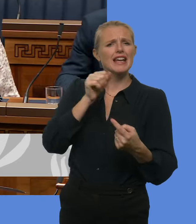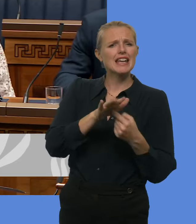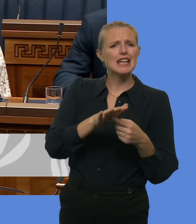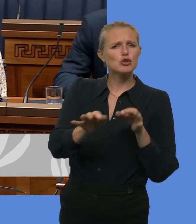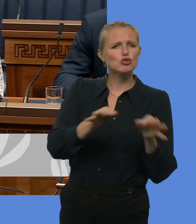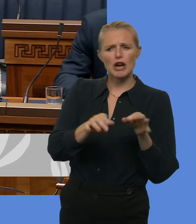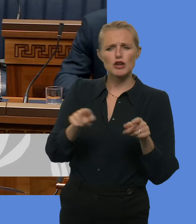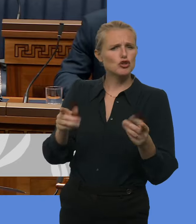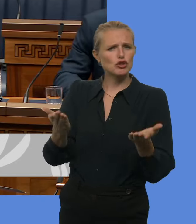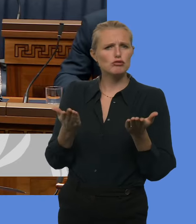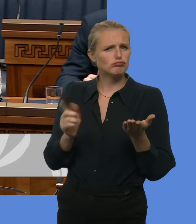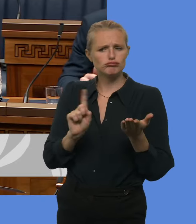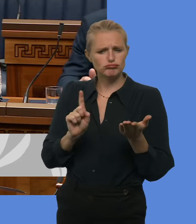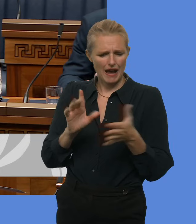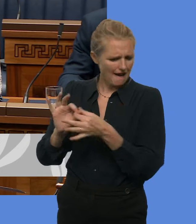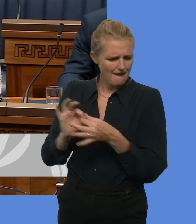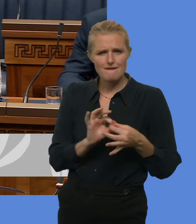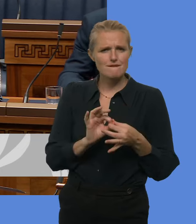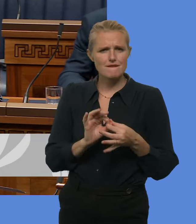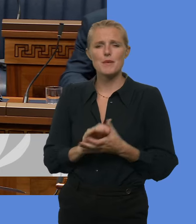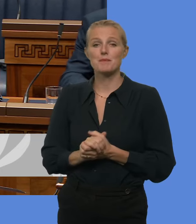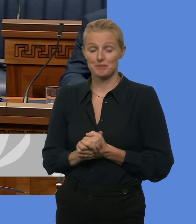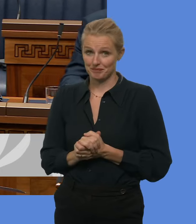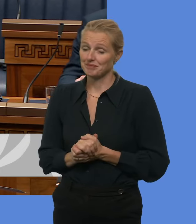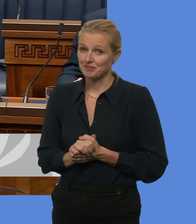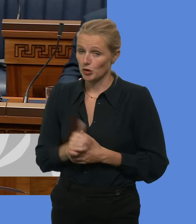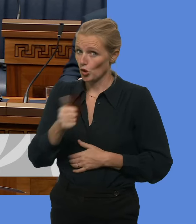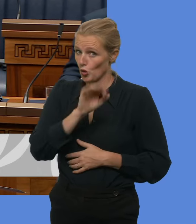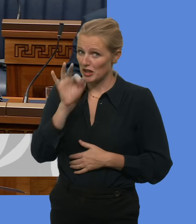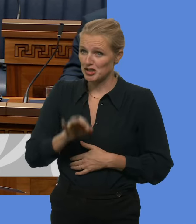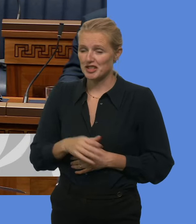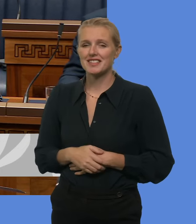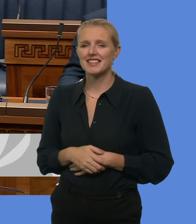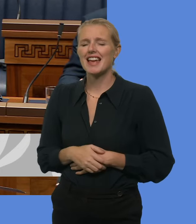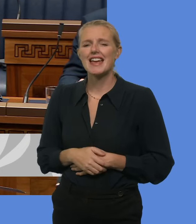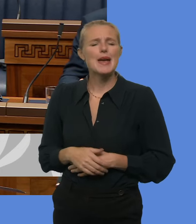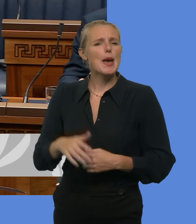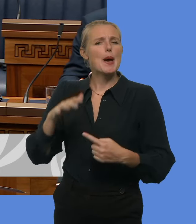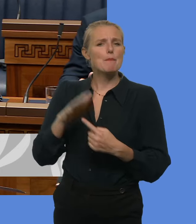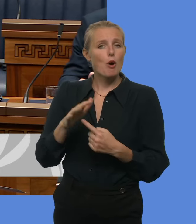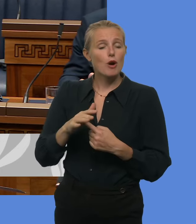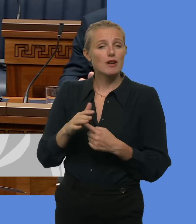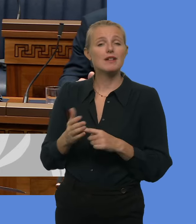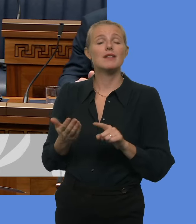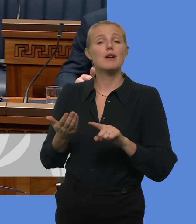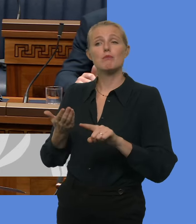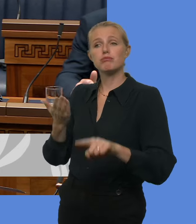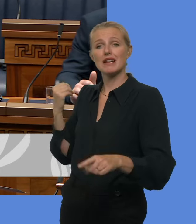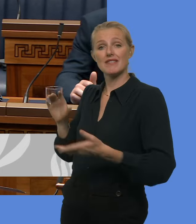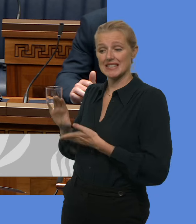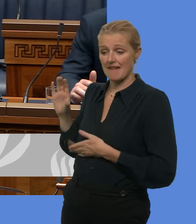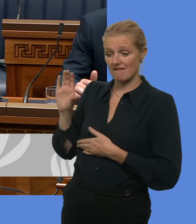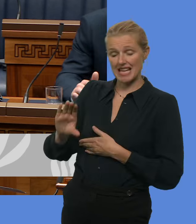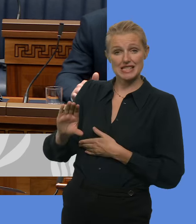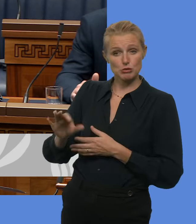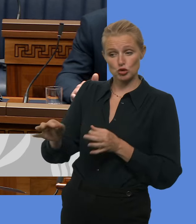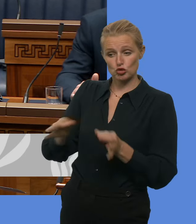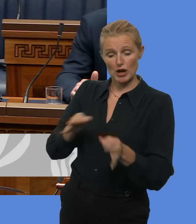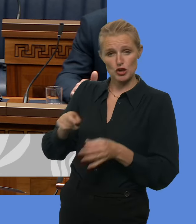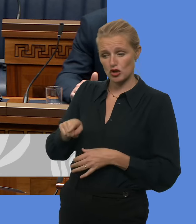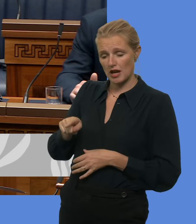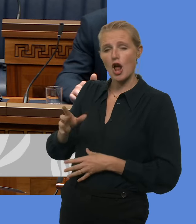for his question. Look, it's absolutely essential. We have to learn the lessons from the previous investment strategy.